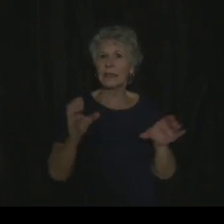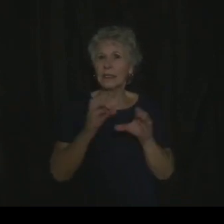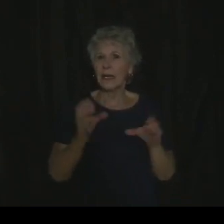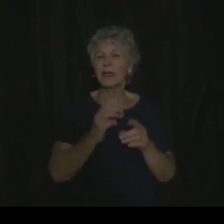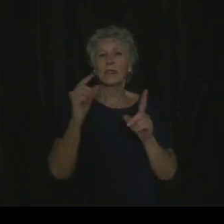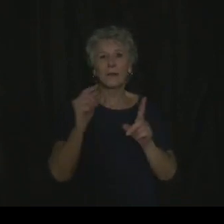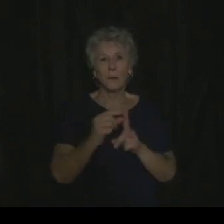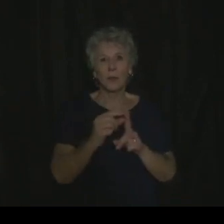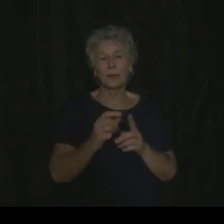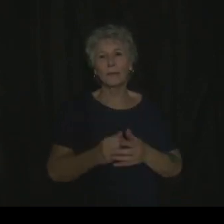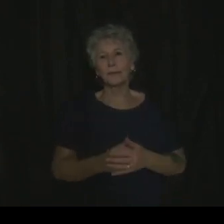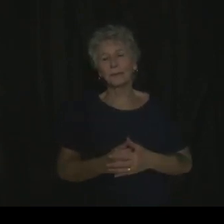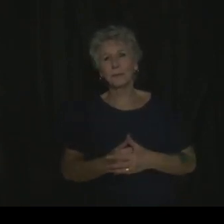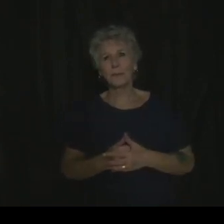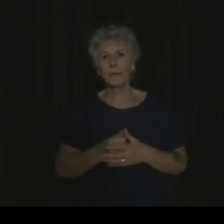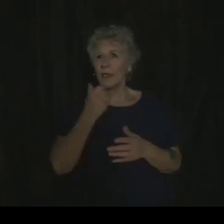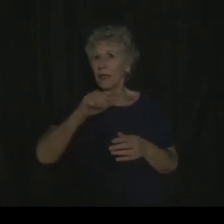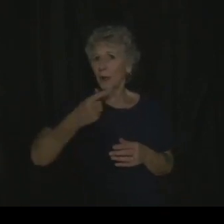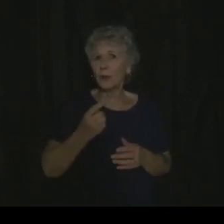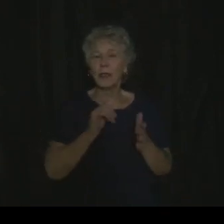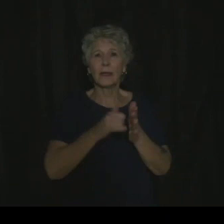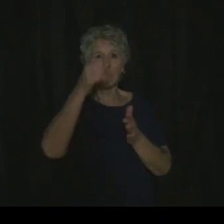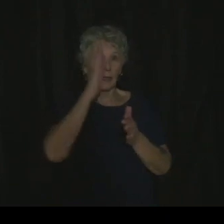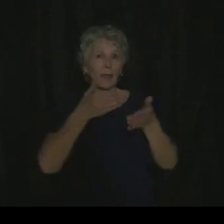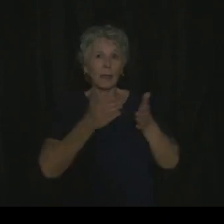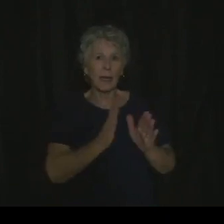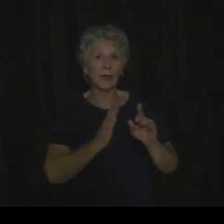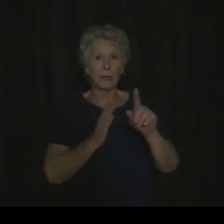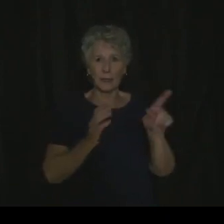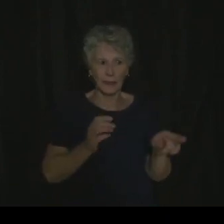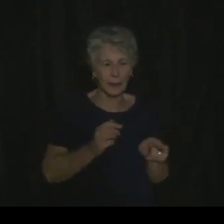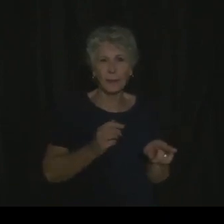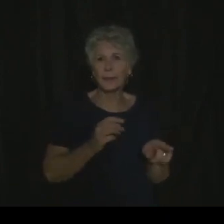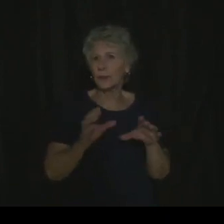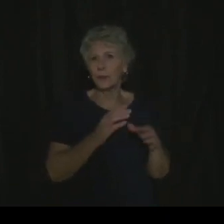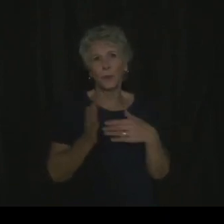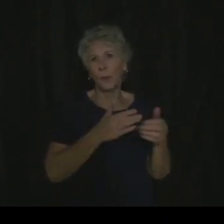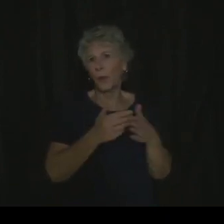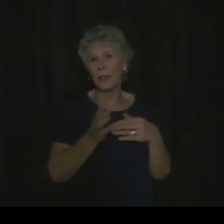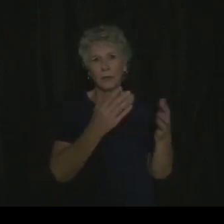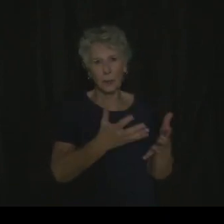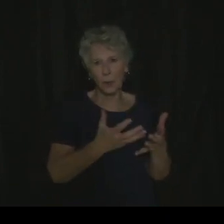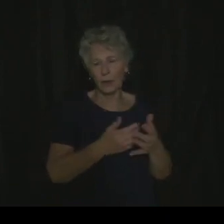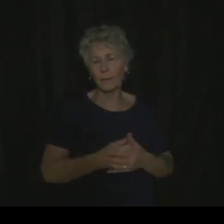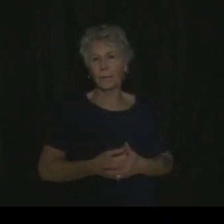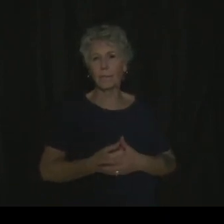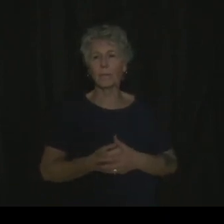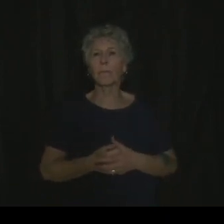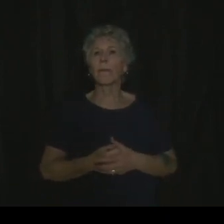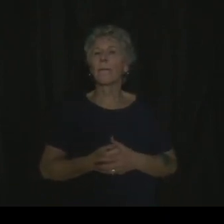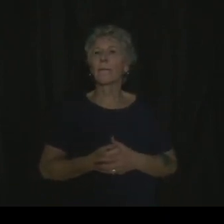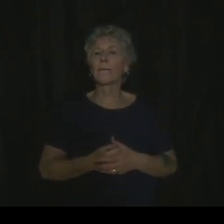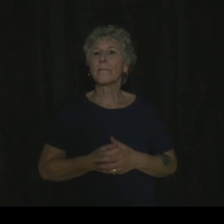word. It's not just that God allowed him to do what he wanted to do, although that's involved. It's